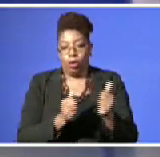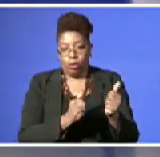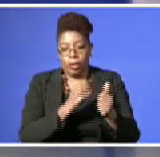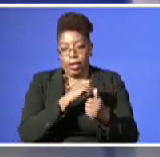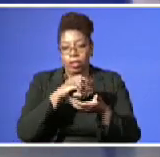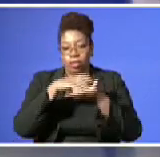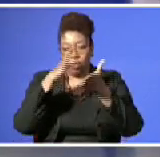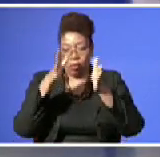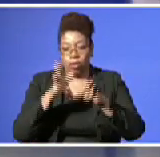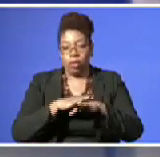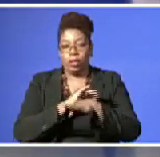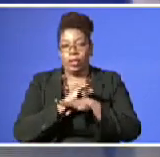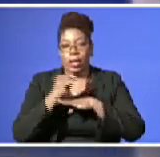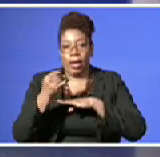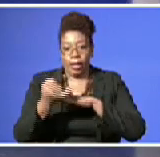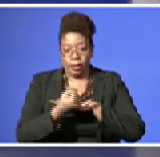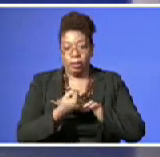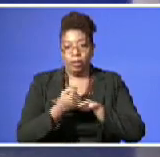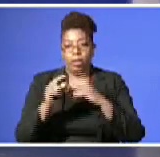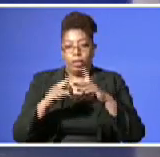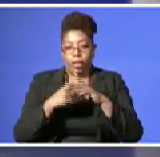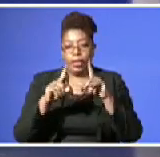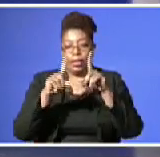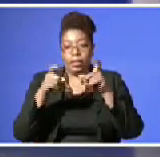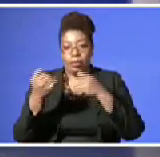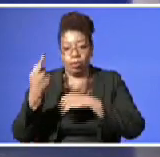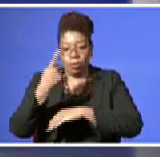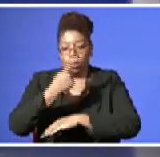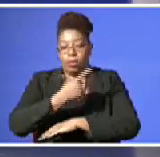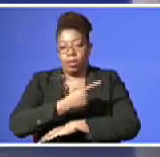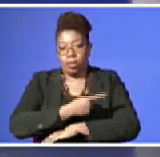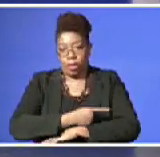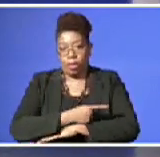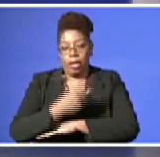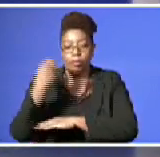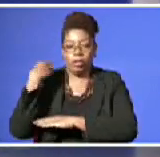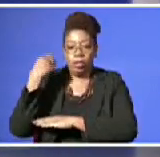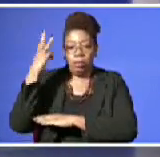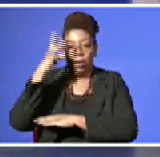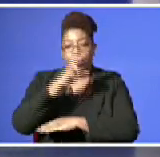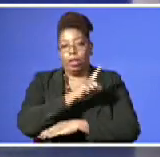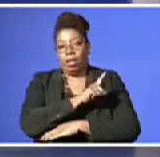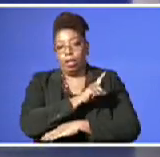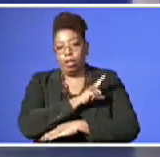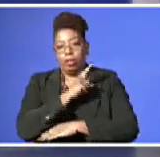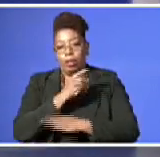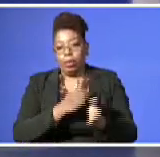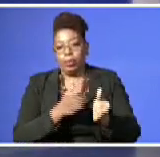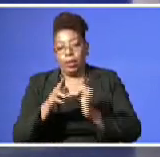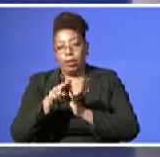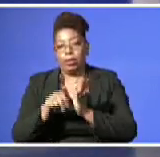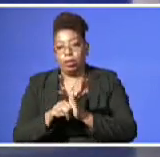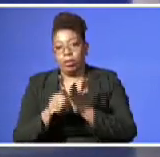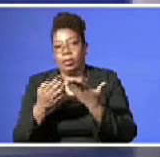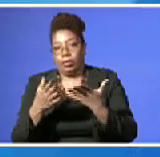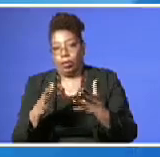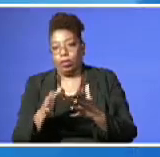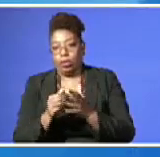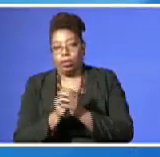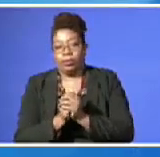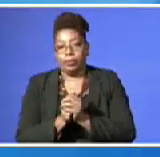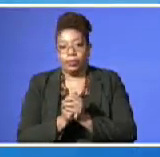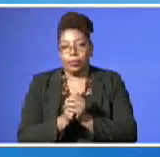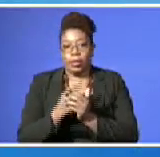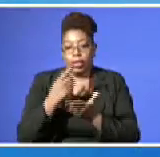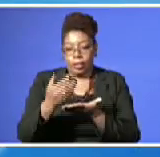on that island resume national exams today. Administrator Marlon Leary says all preparations have been completed. Some